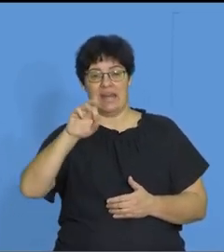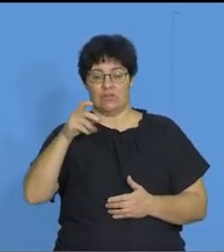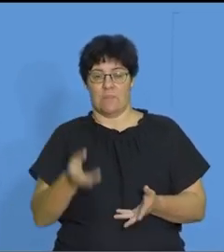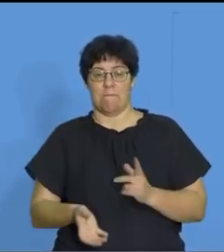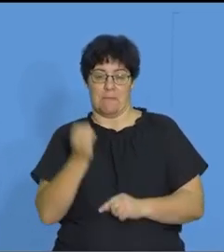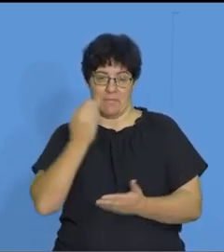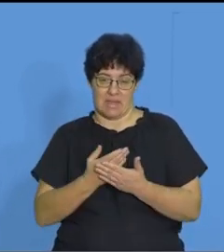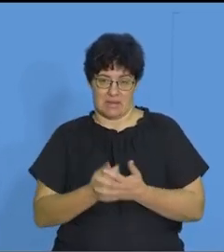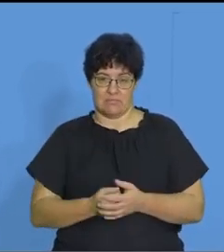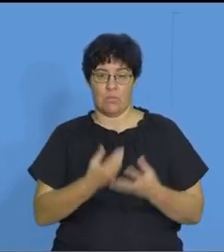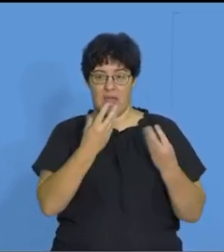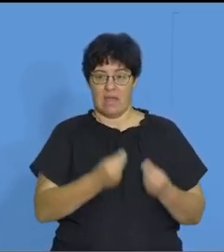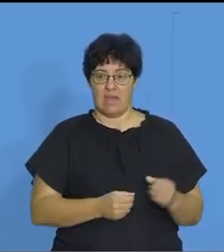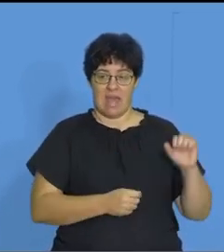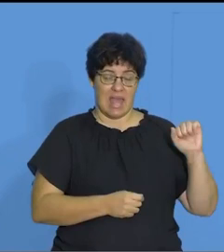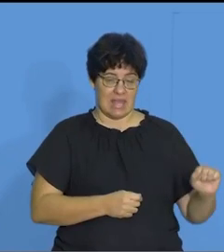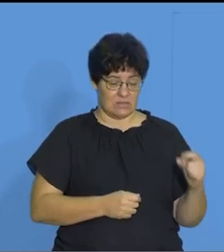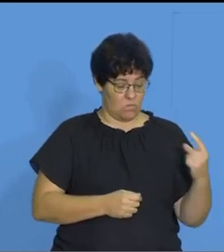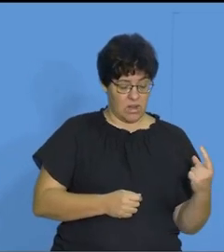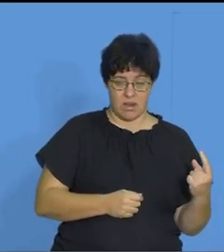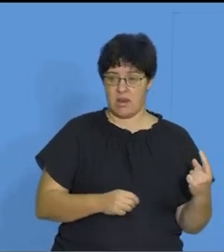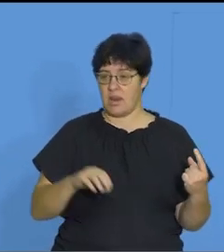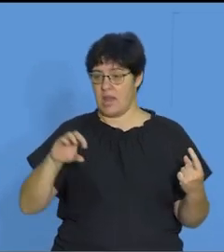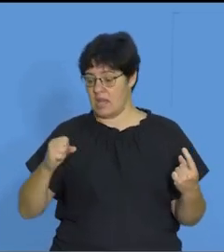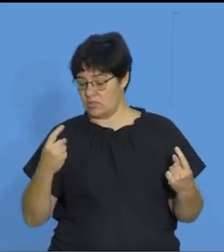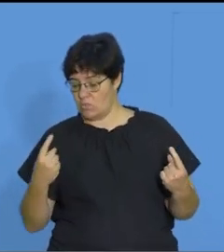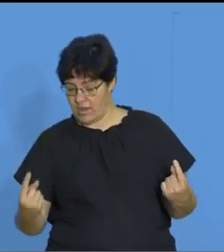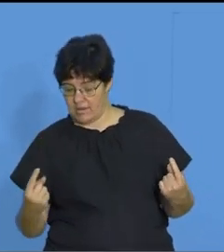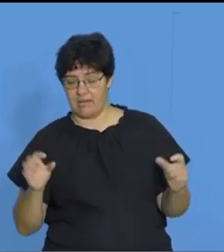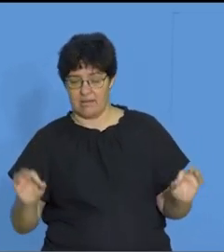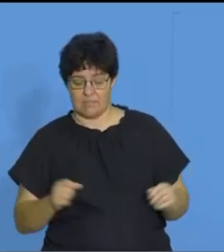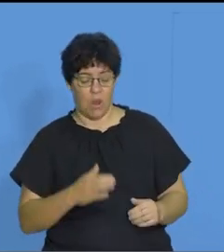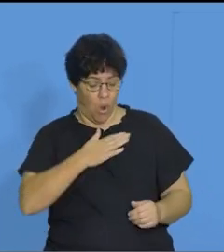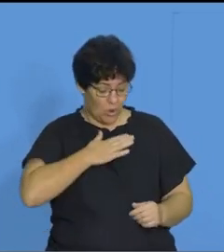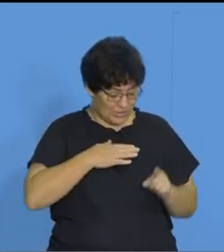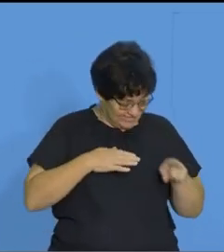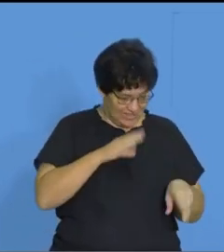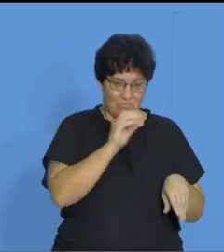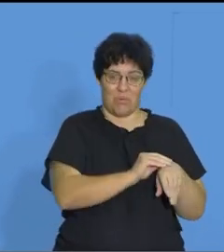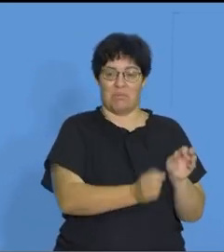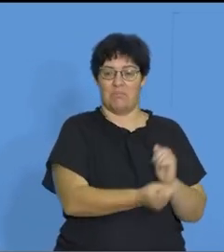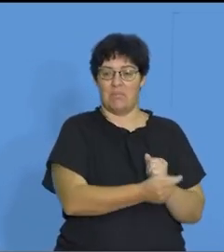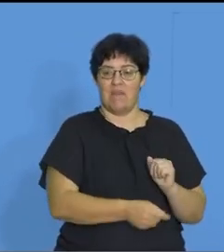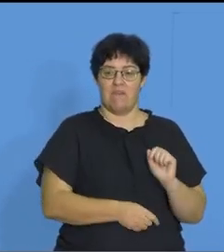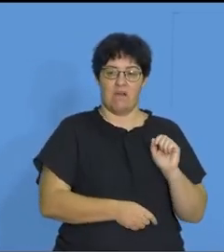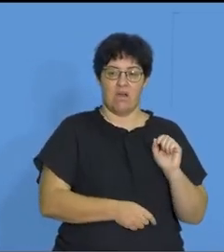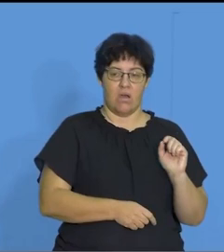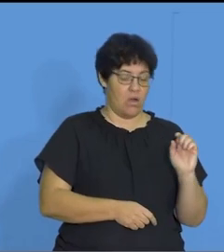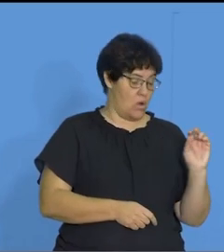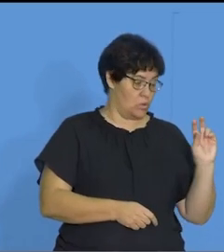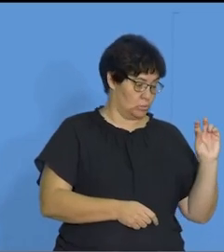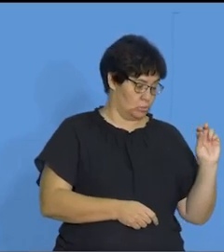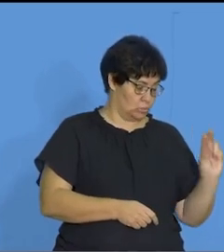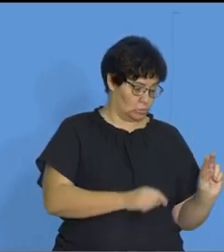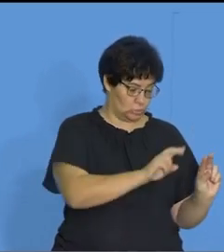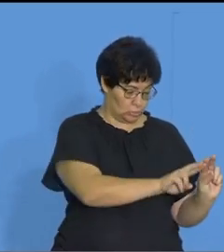there's one sulfur on the left and one on the right. The problem comes with the oxygen. Okay, we've got four oxygen on the